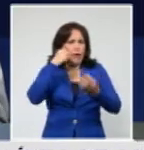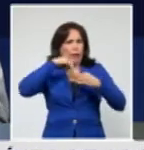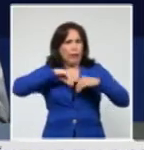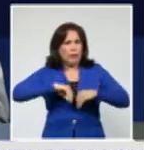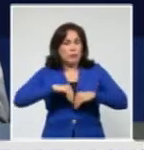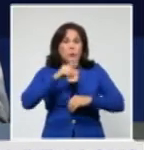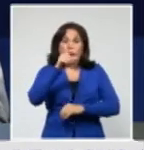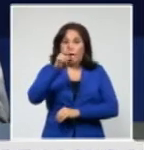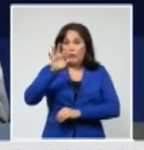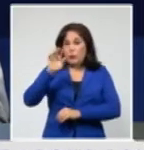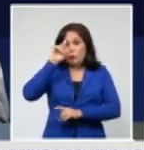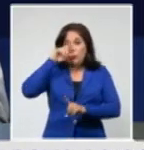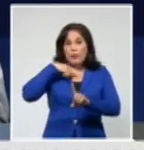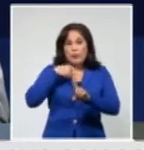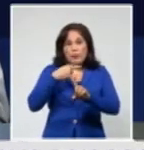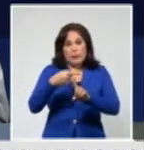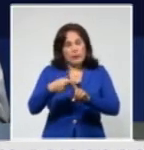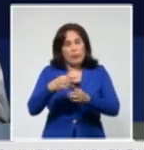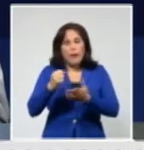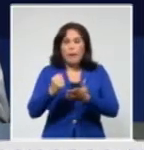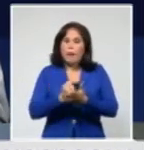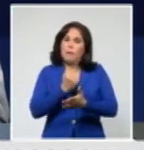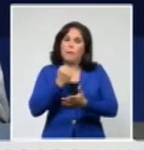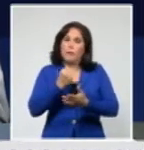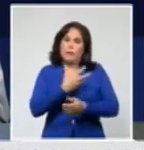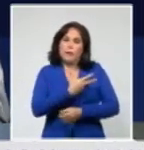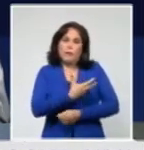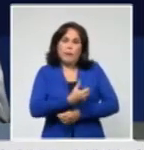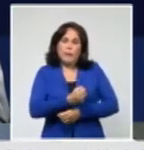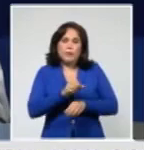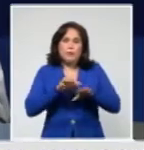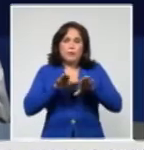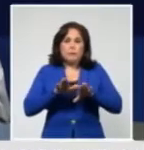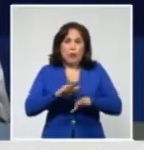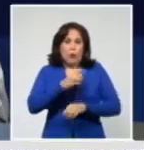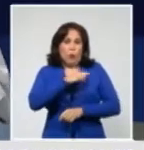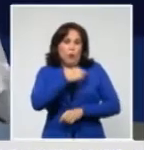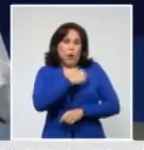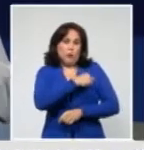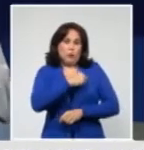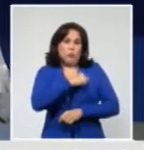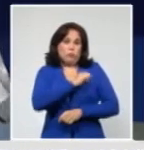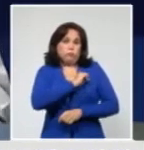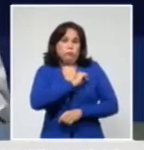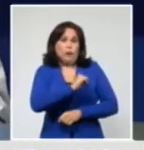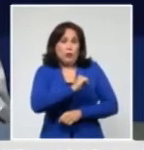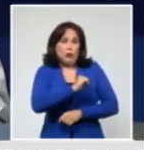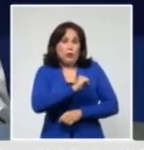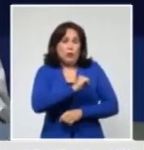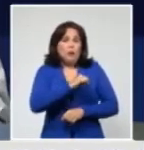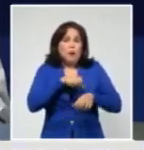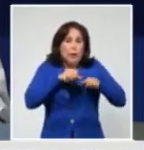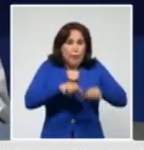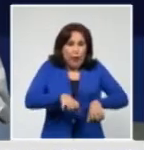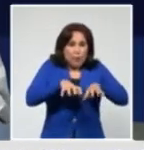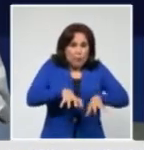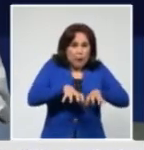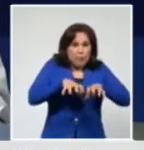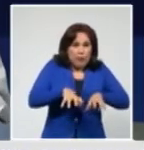can lead to a range of complications, which is why we want the population to be aware of just how significant it